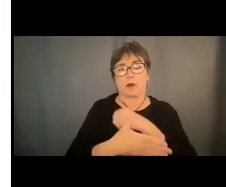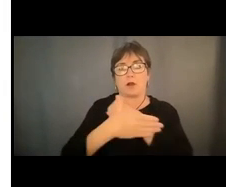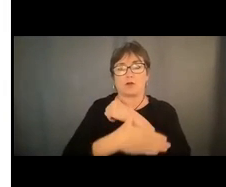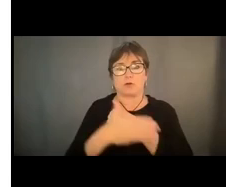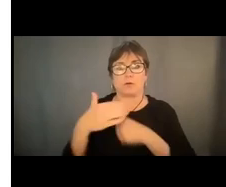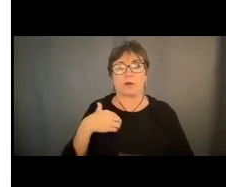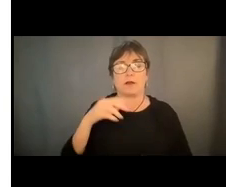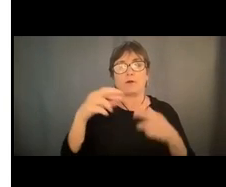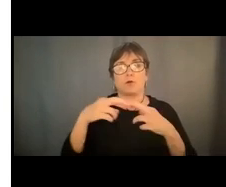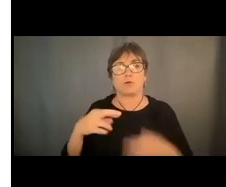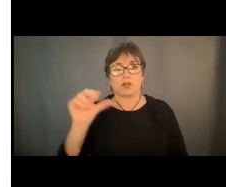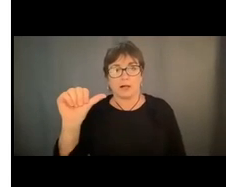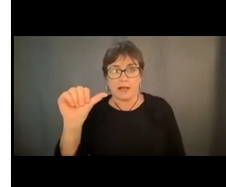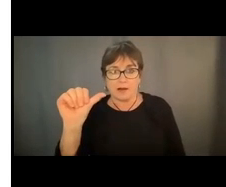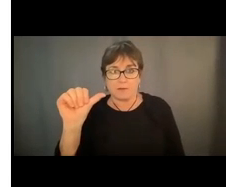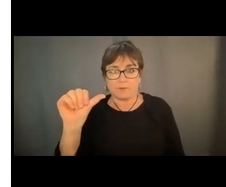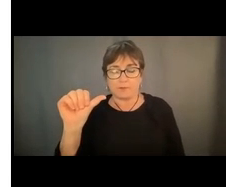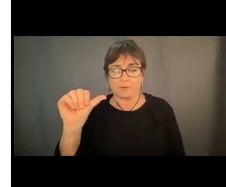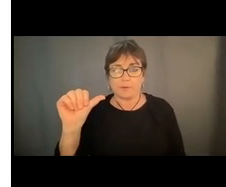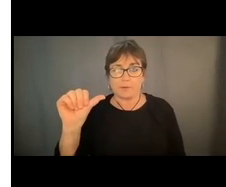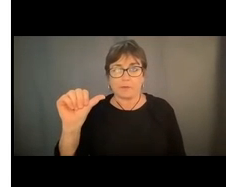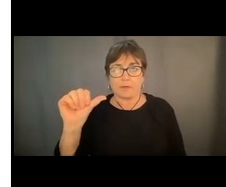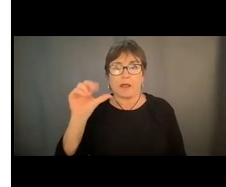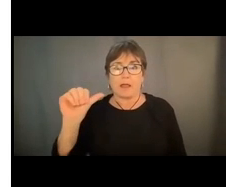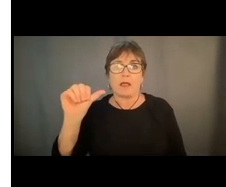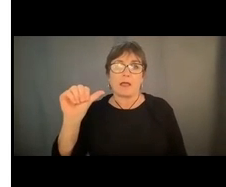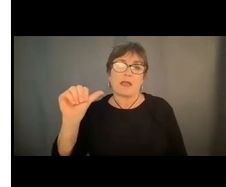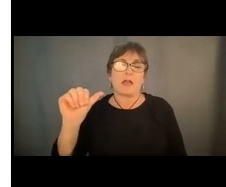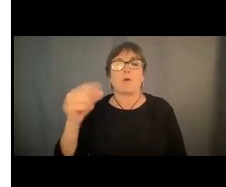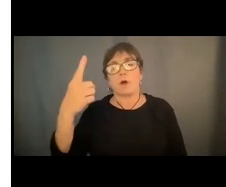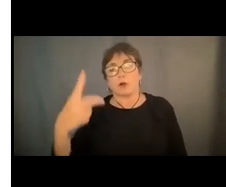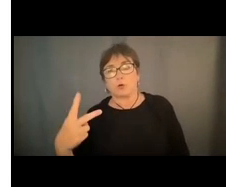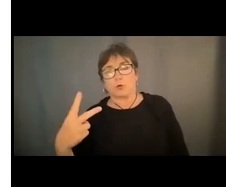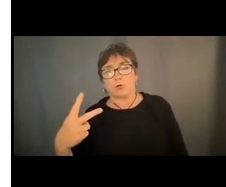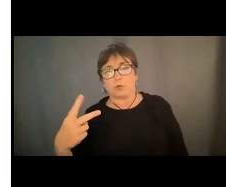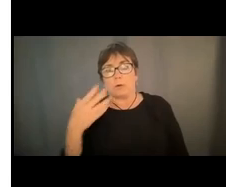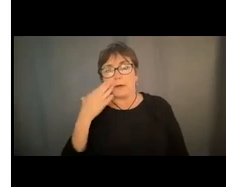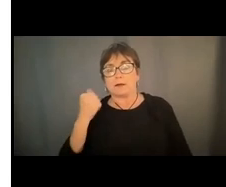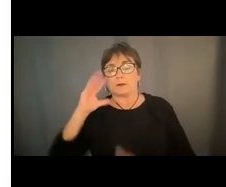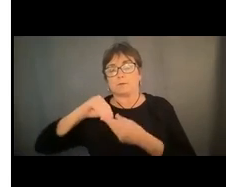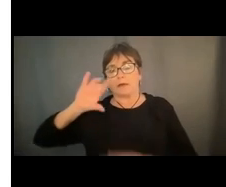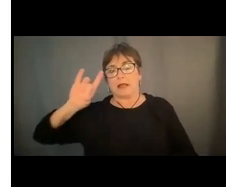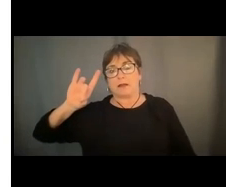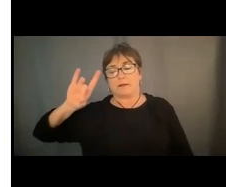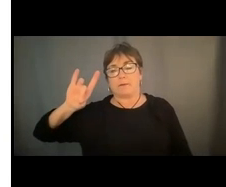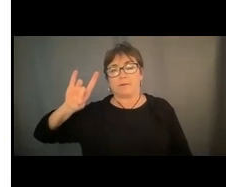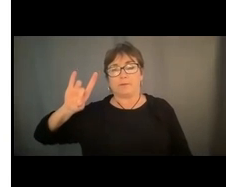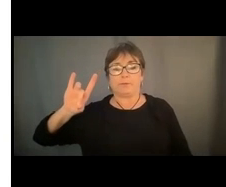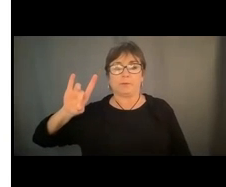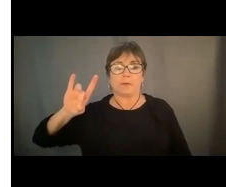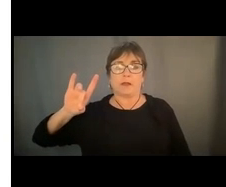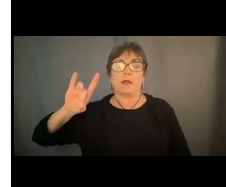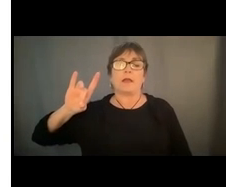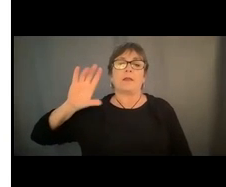region A, and region A and A1 and A2, because we have eight. So they cover the